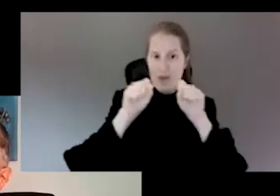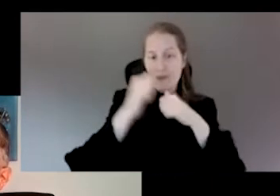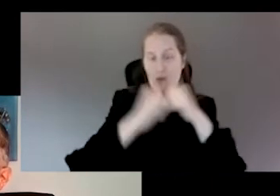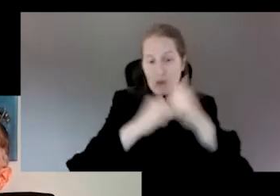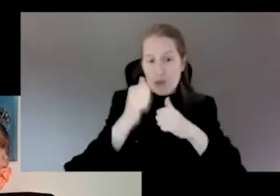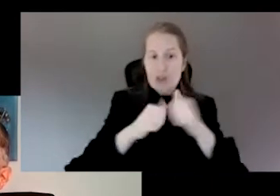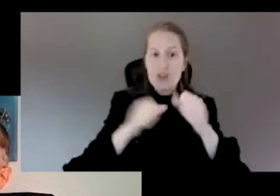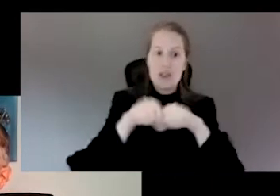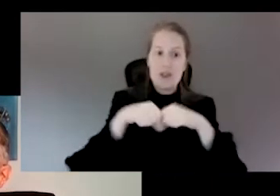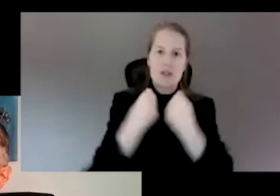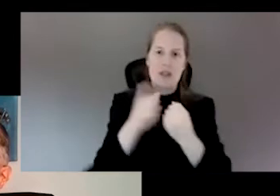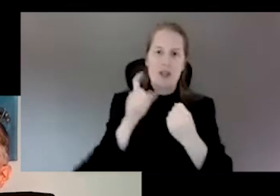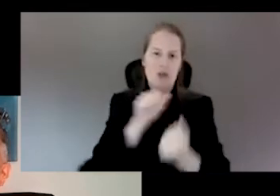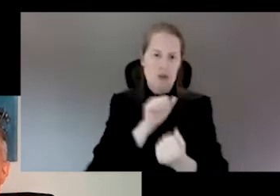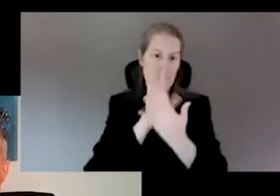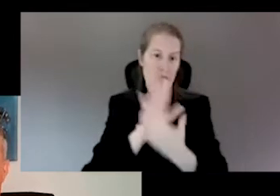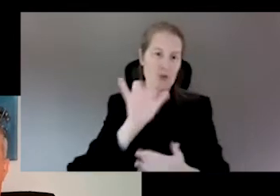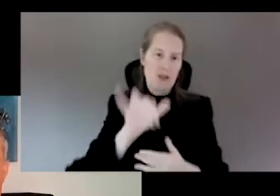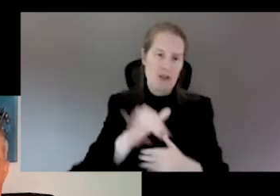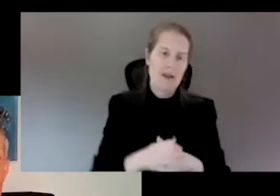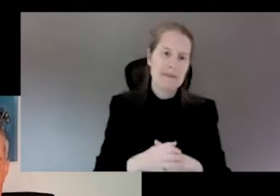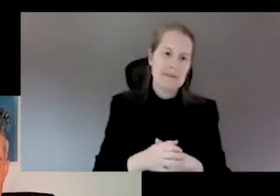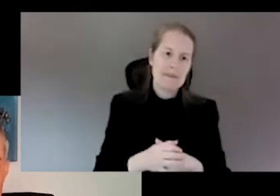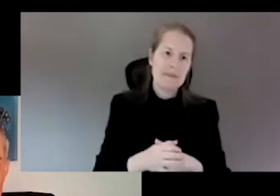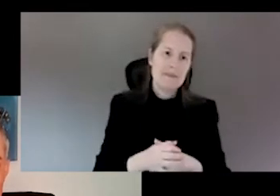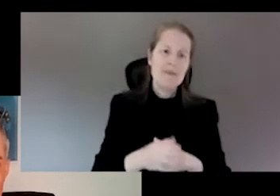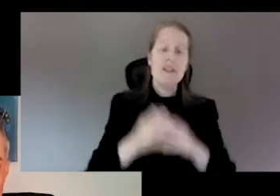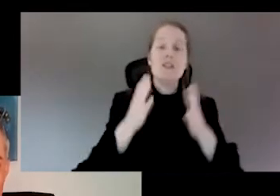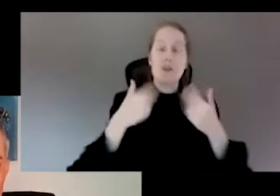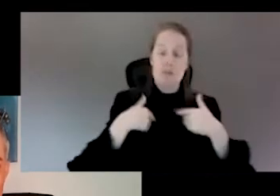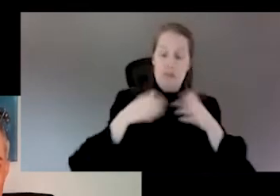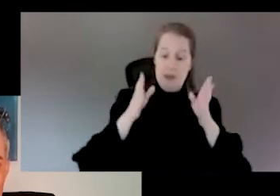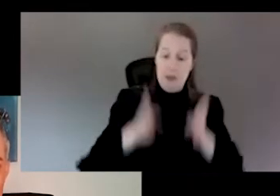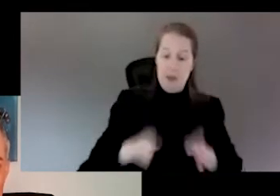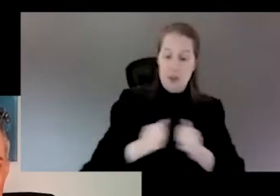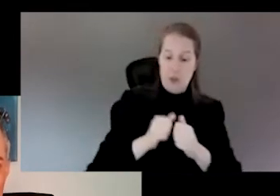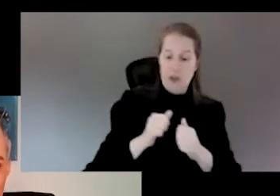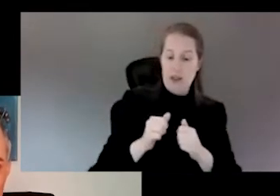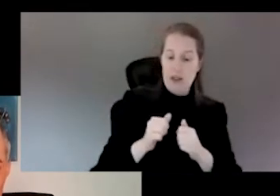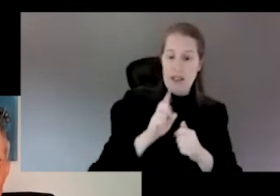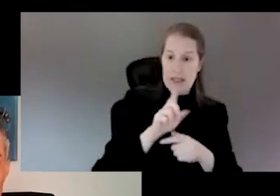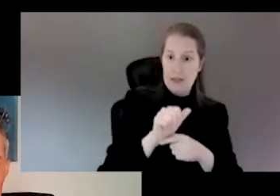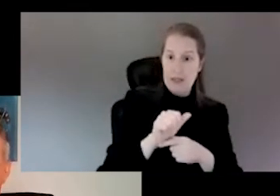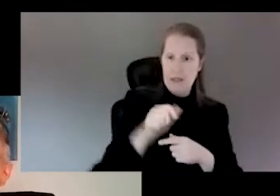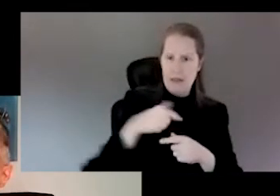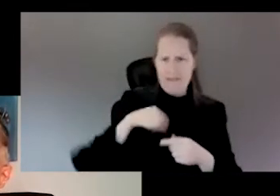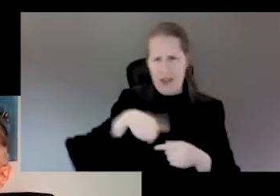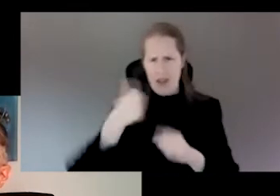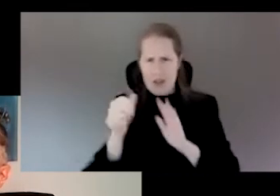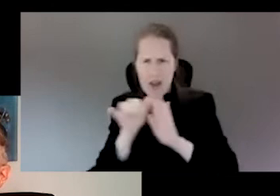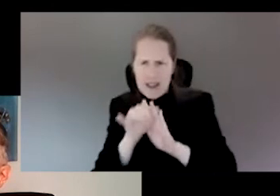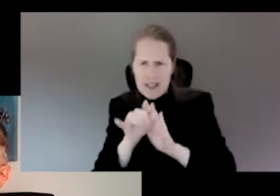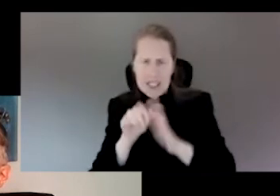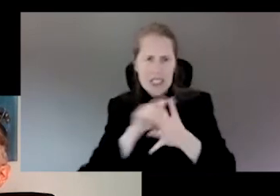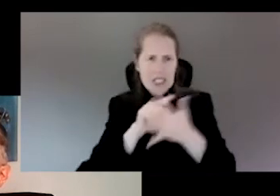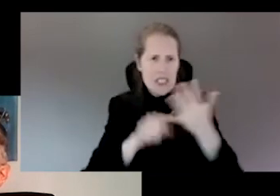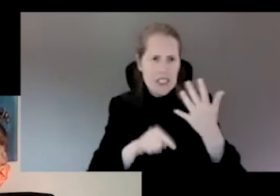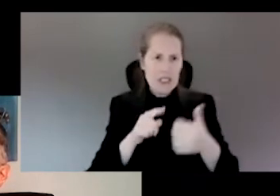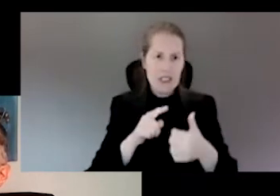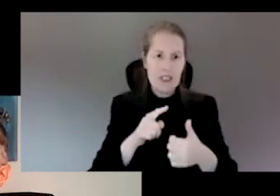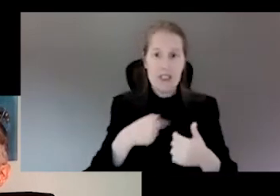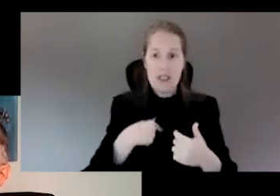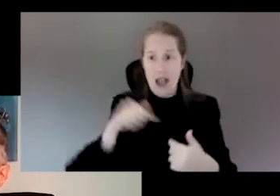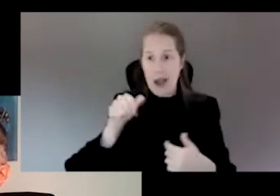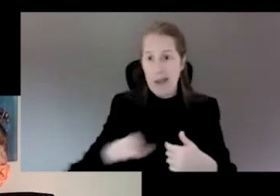treat them. So, as an individual with a disability, my other identities, whether you're talking about the fact that I'm an Asian